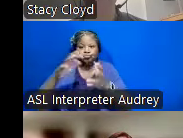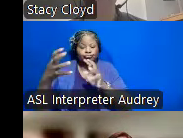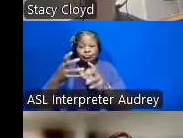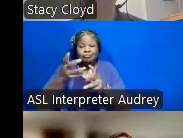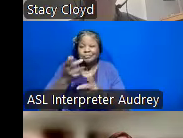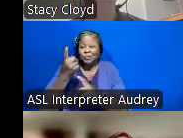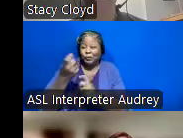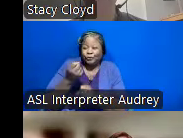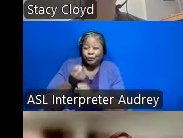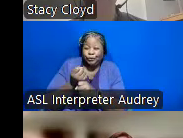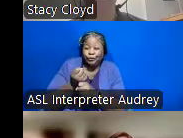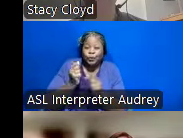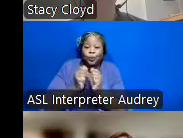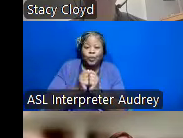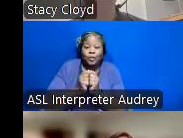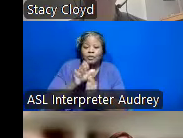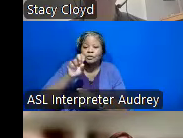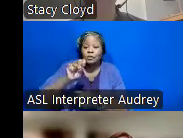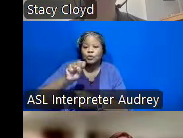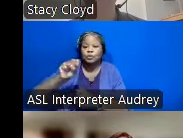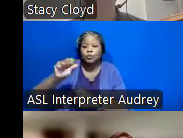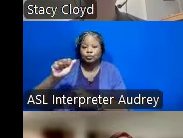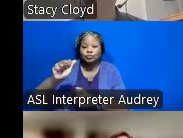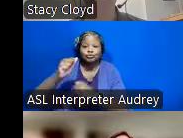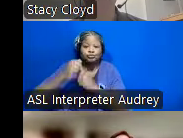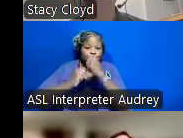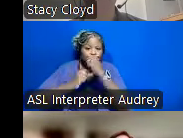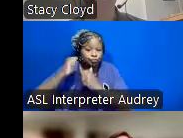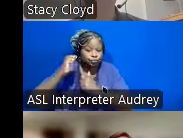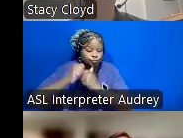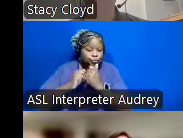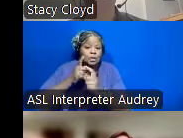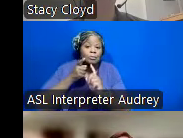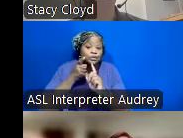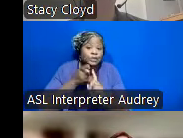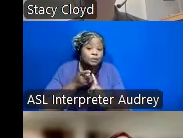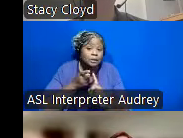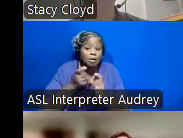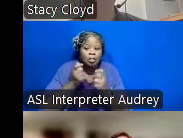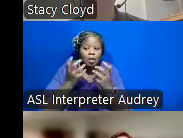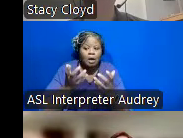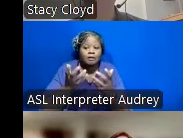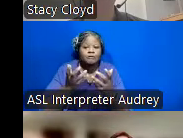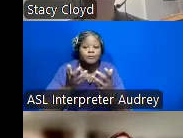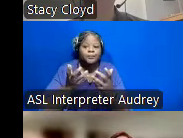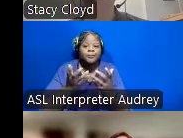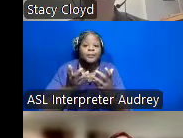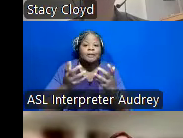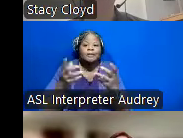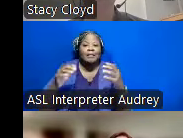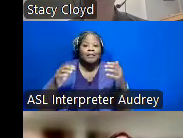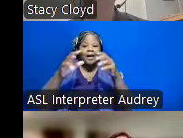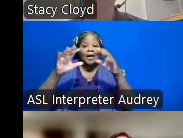over a year with Social Security structure, and particularly a lot of flattening of